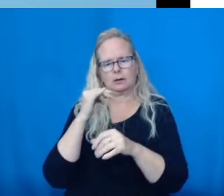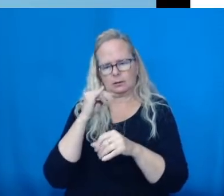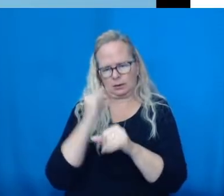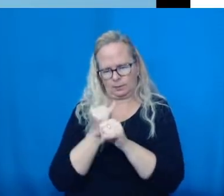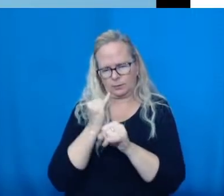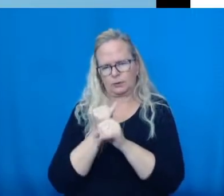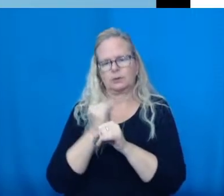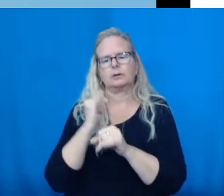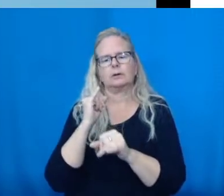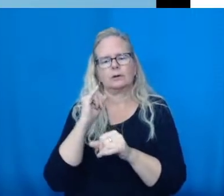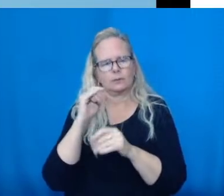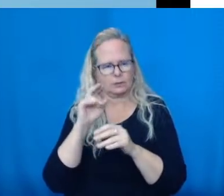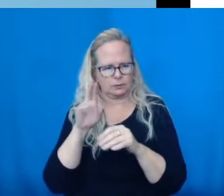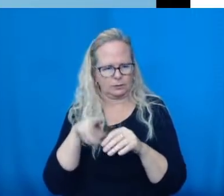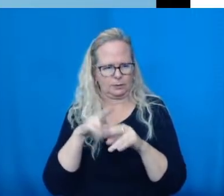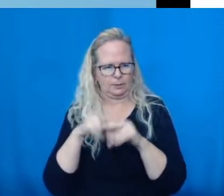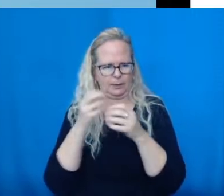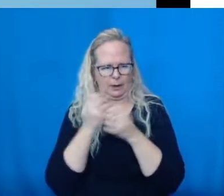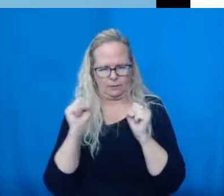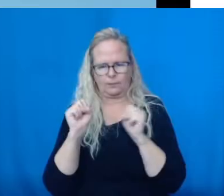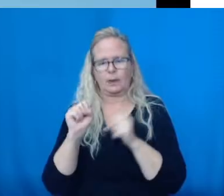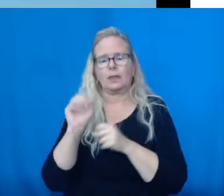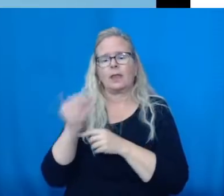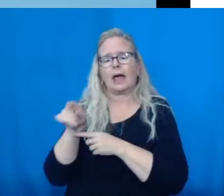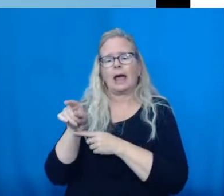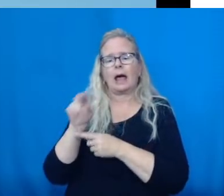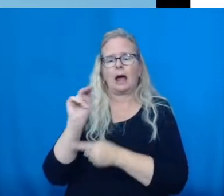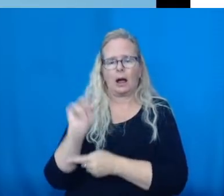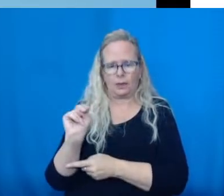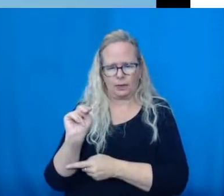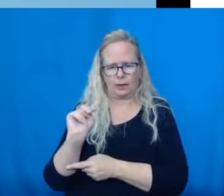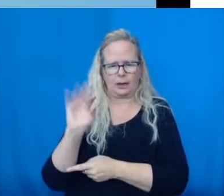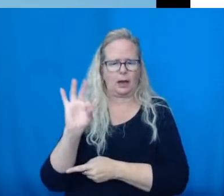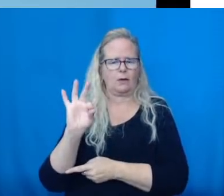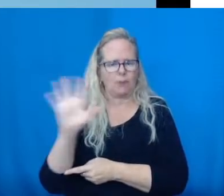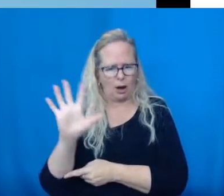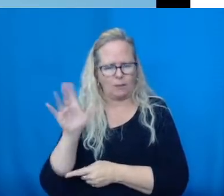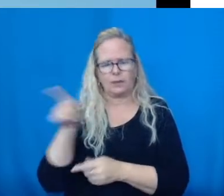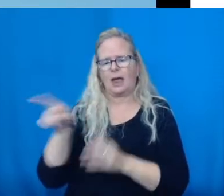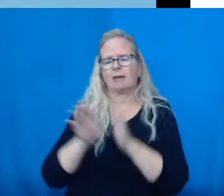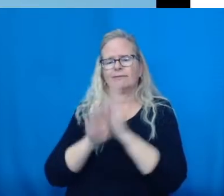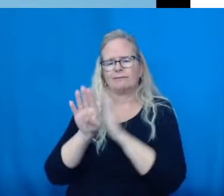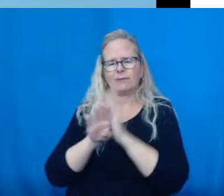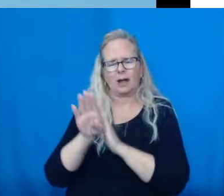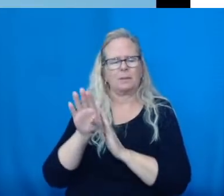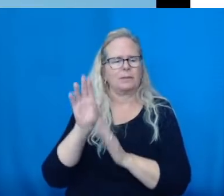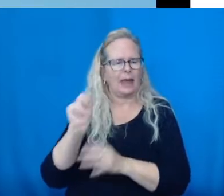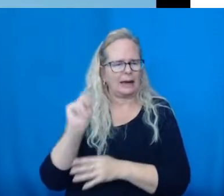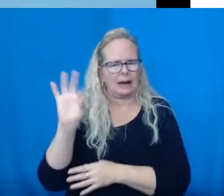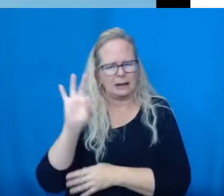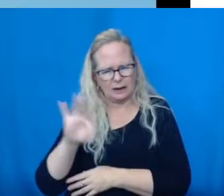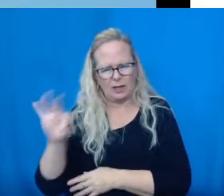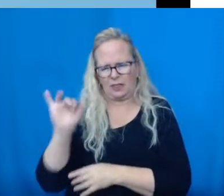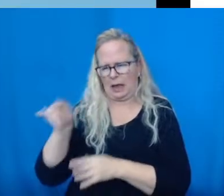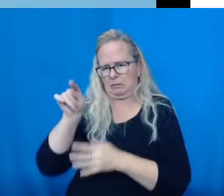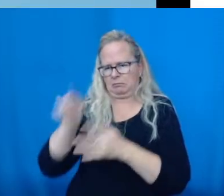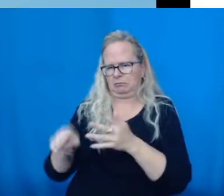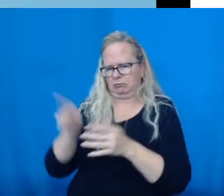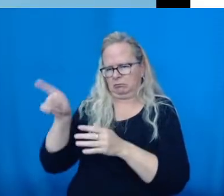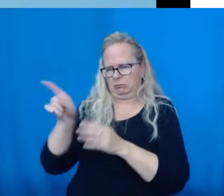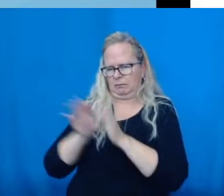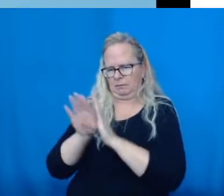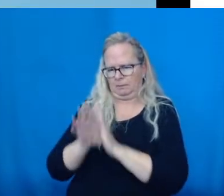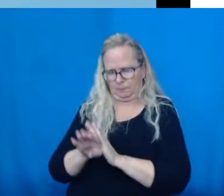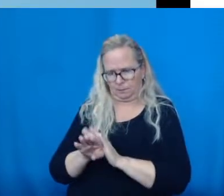There are some other agencies, and during the pandemic, because of shortages, some of those have become familiar. We've talked about KN95s